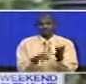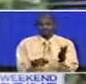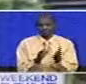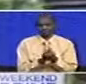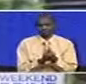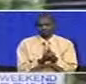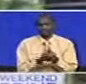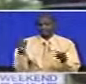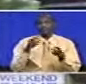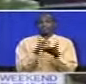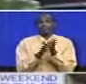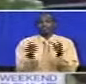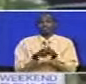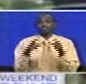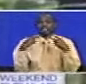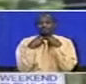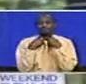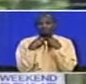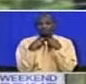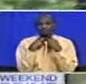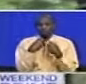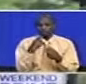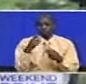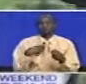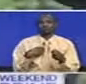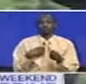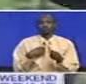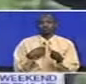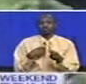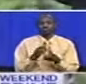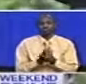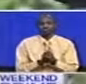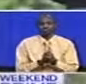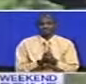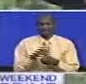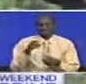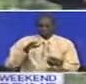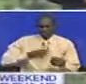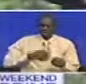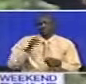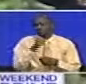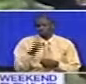Kama ni slave wako au mtumwa wako, mama mzee